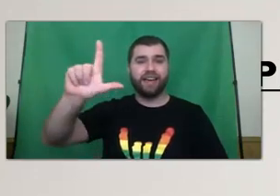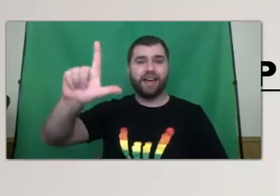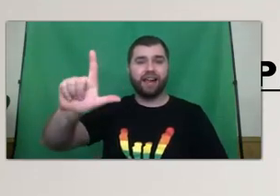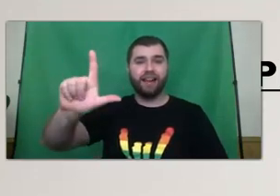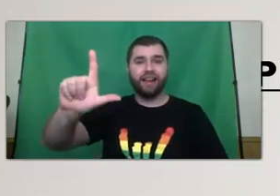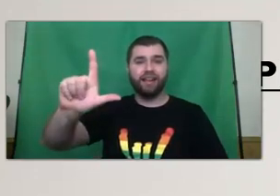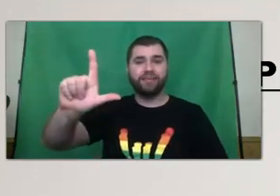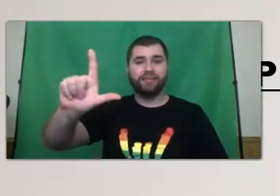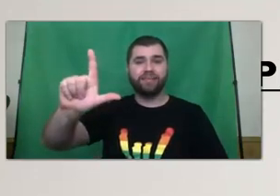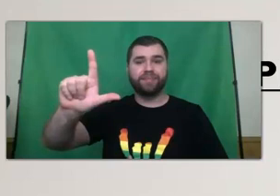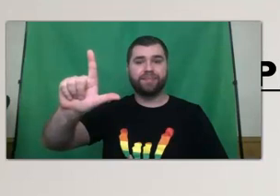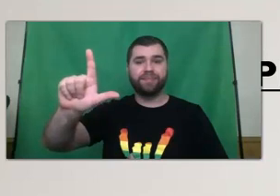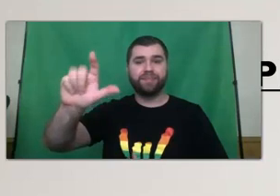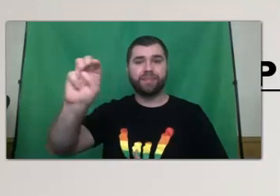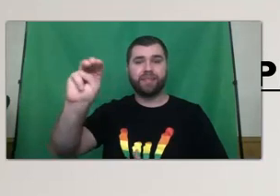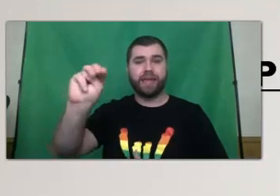L,